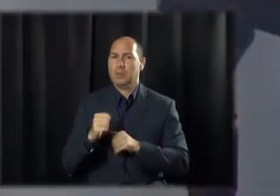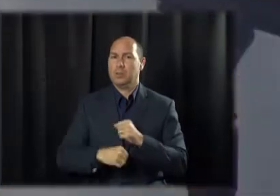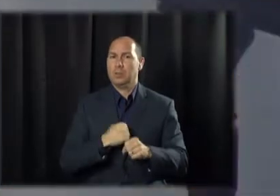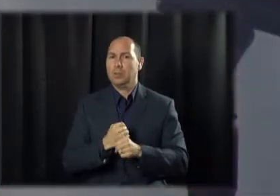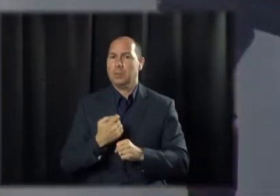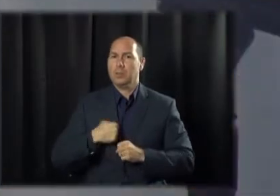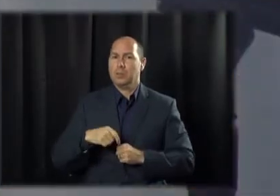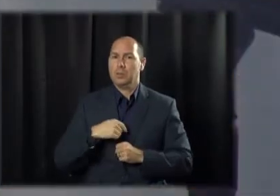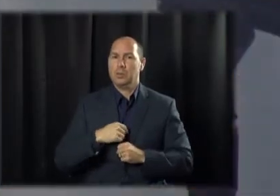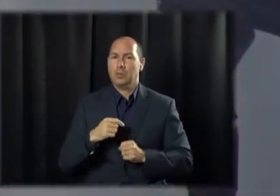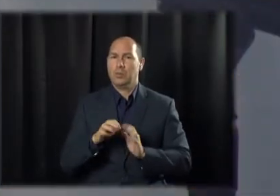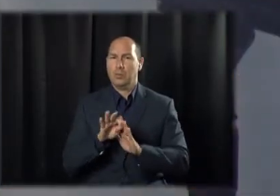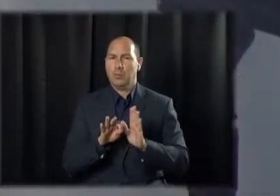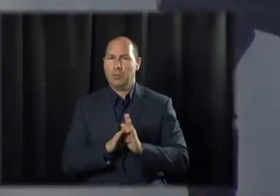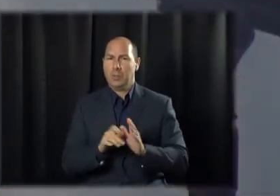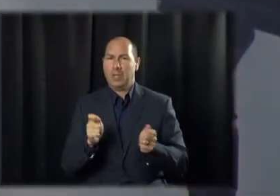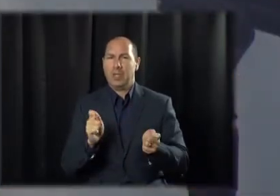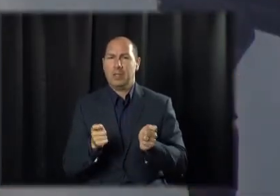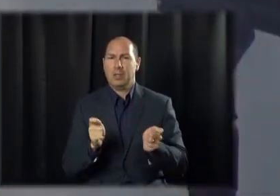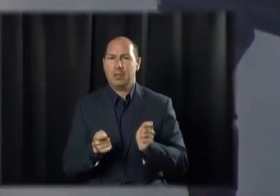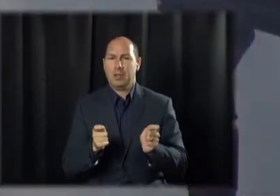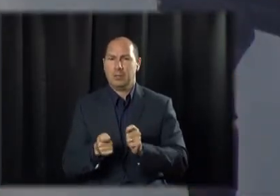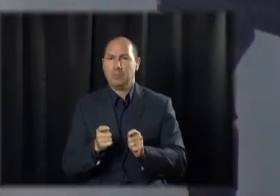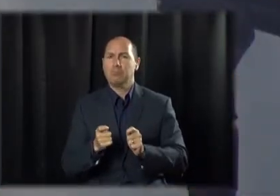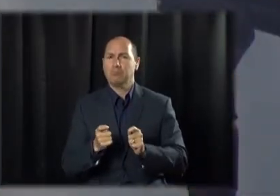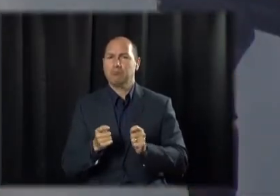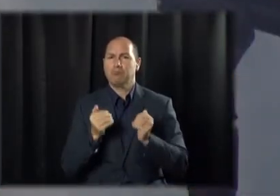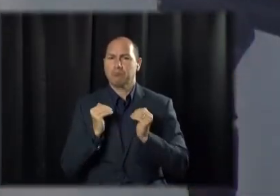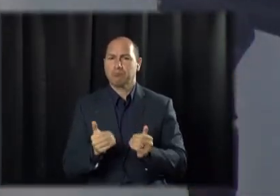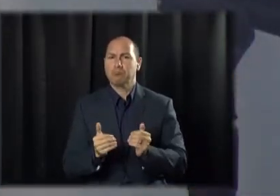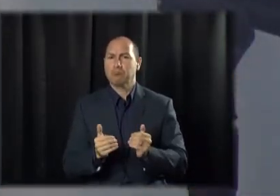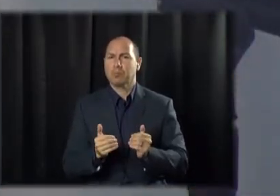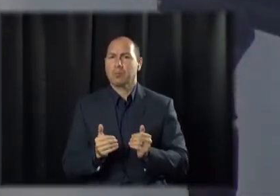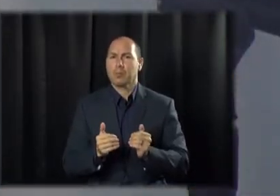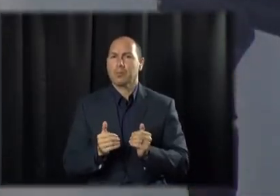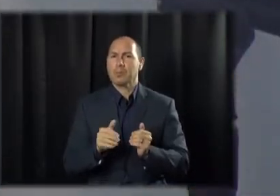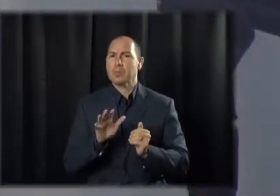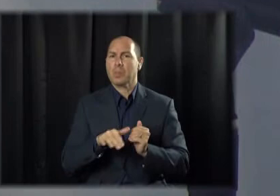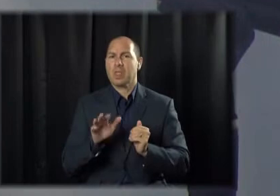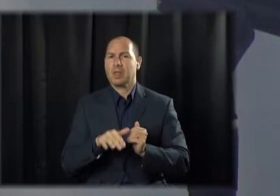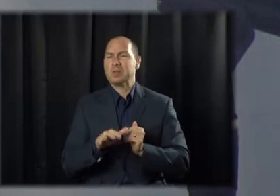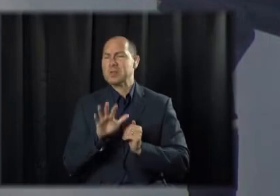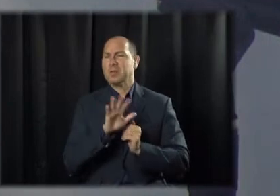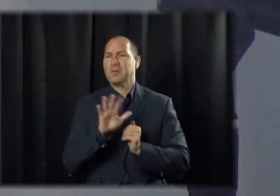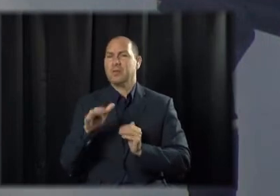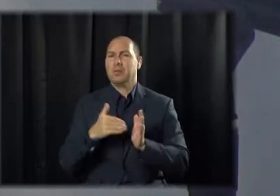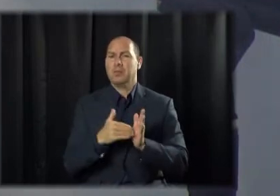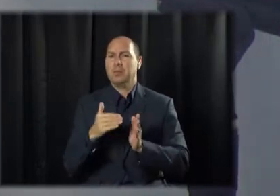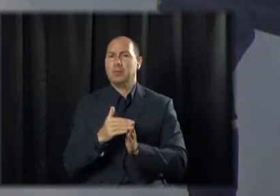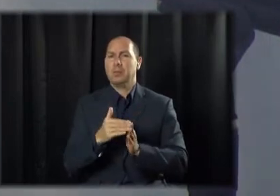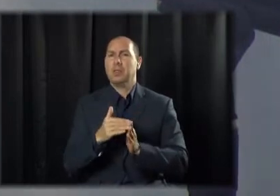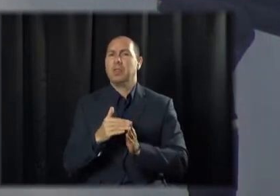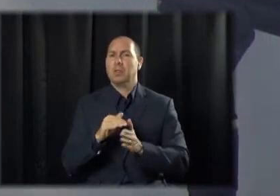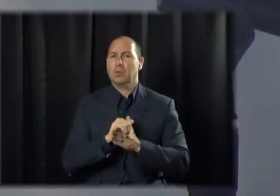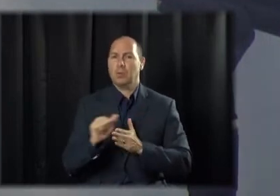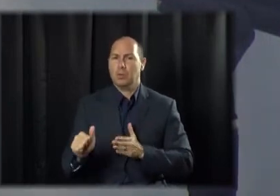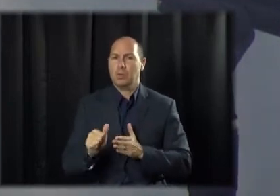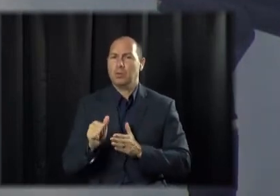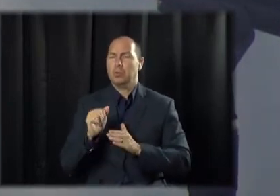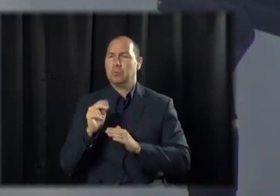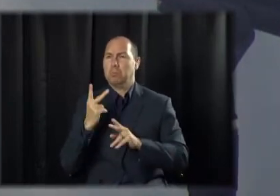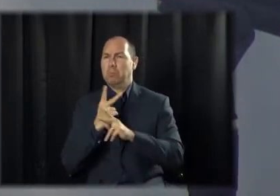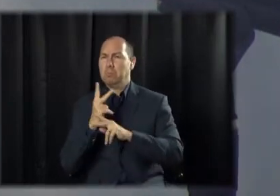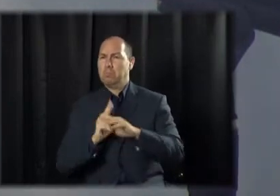measures, although below the $165 million in benefits projected in the fiscal plan. By